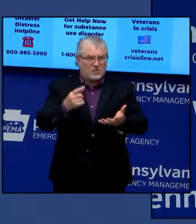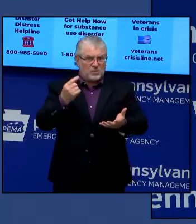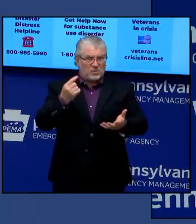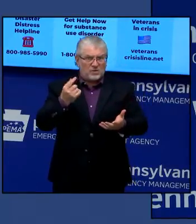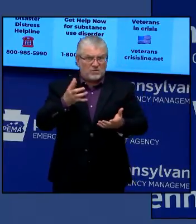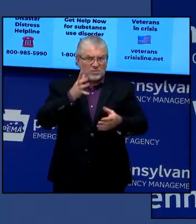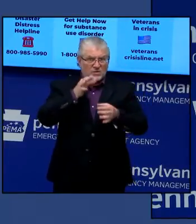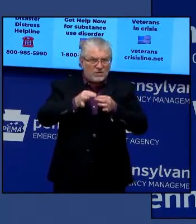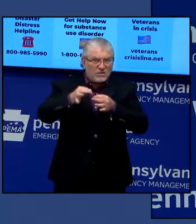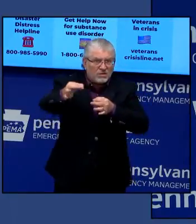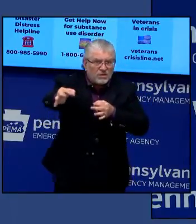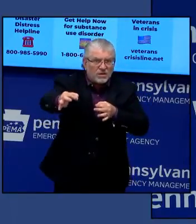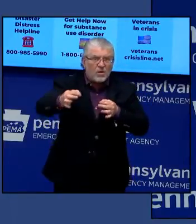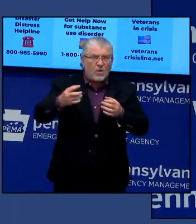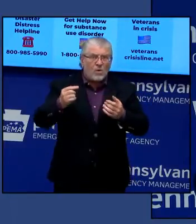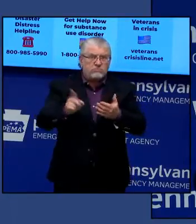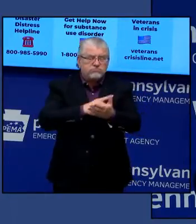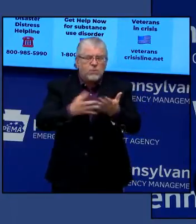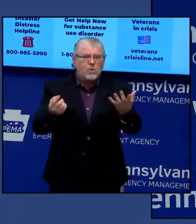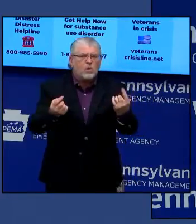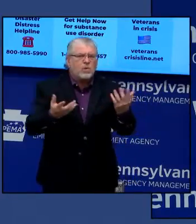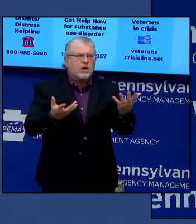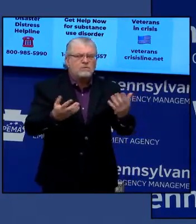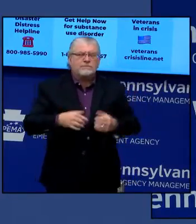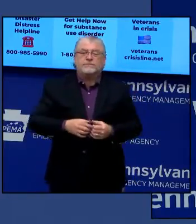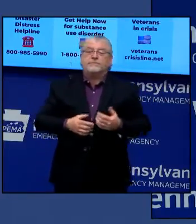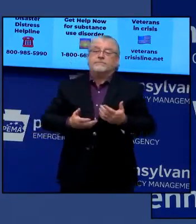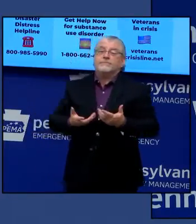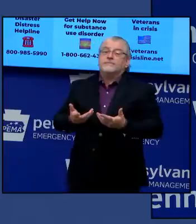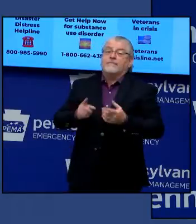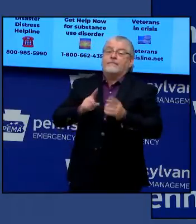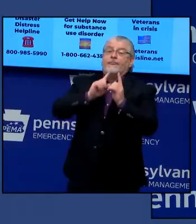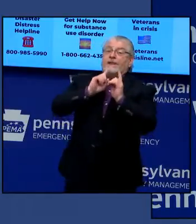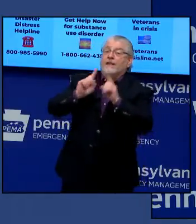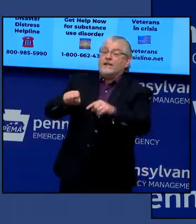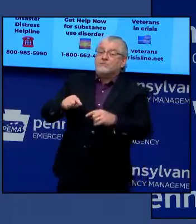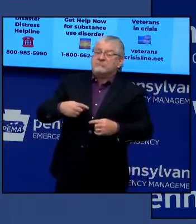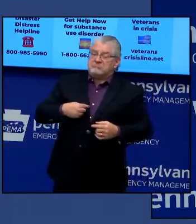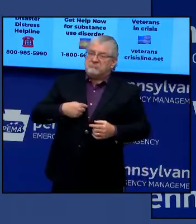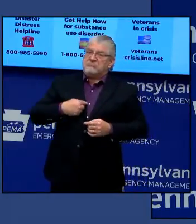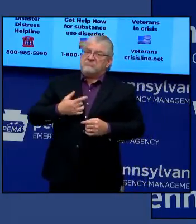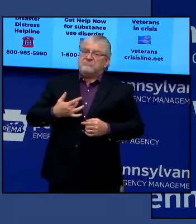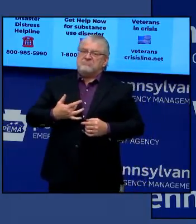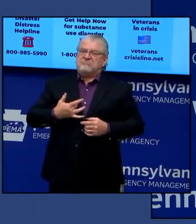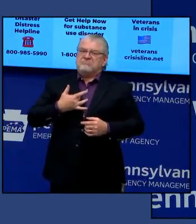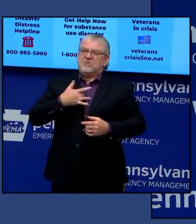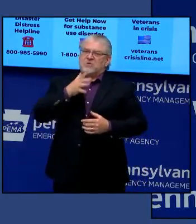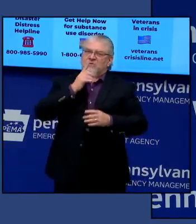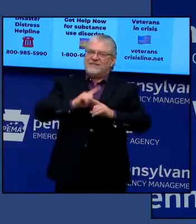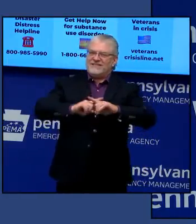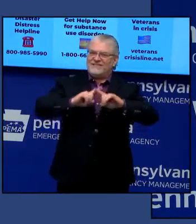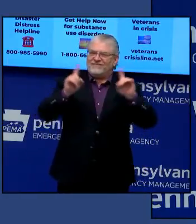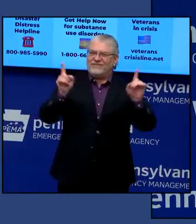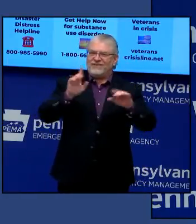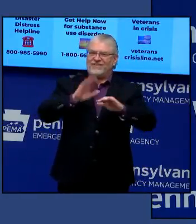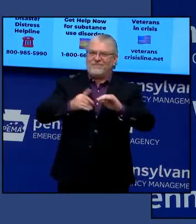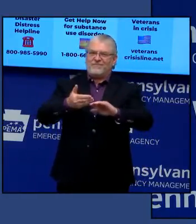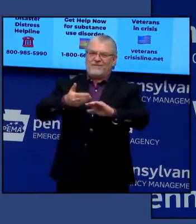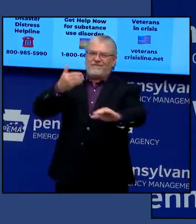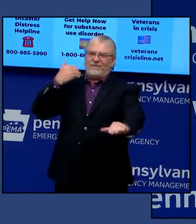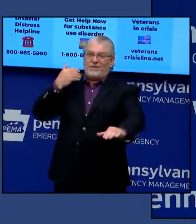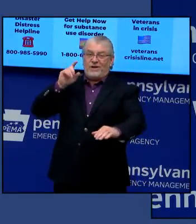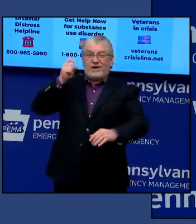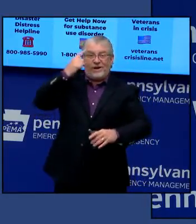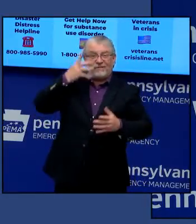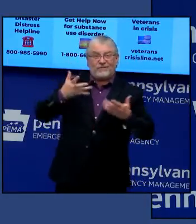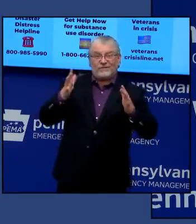has spoken about this, that we're going to go back exactly to how we were before, at least for the foreseeable future, is unlikely. I think that there will be